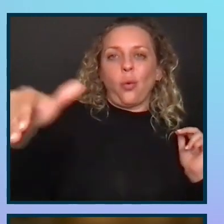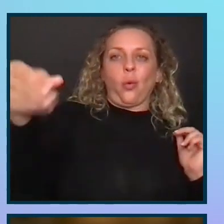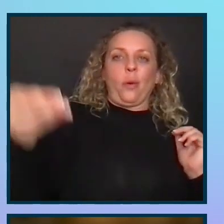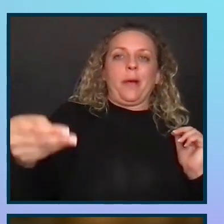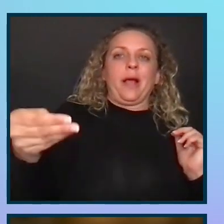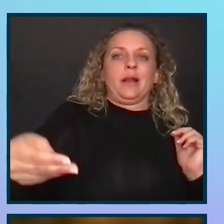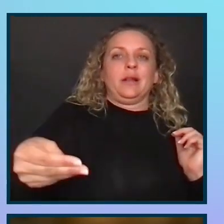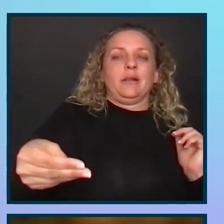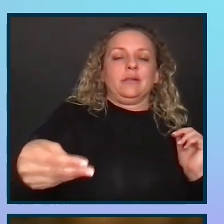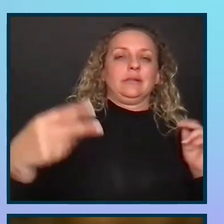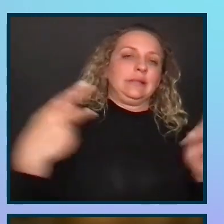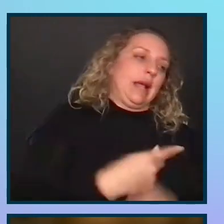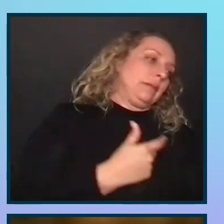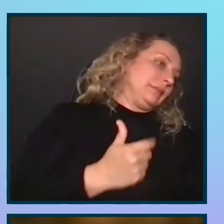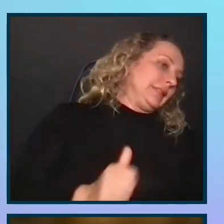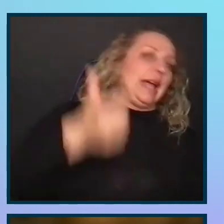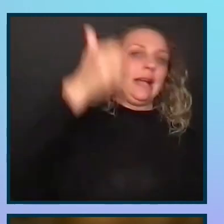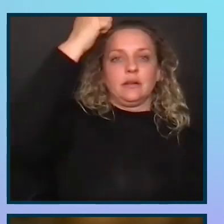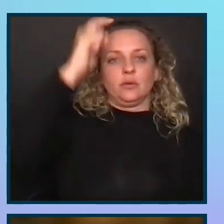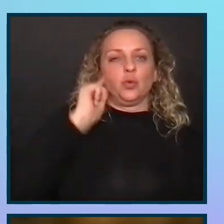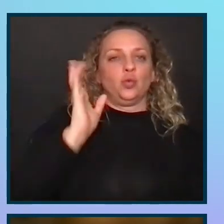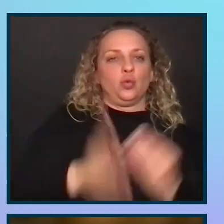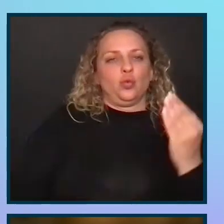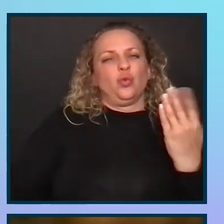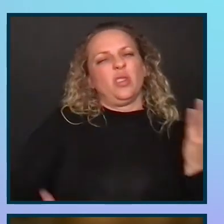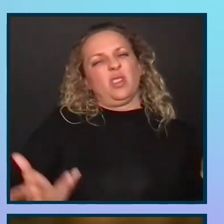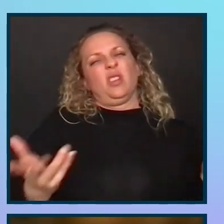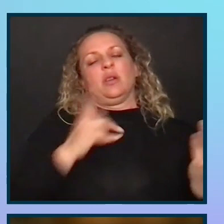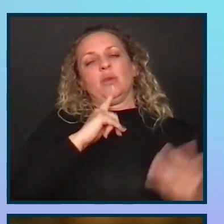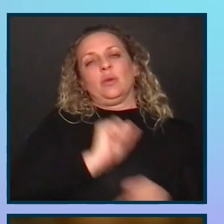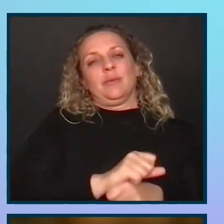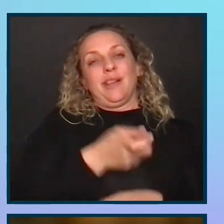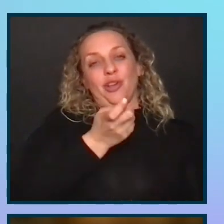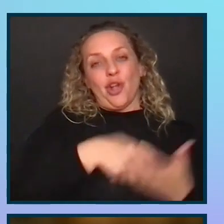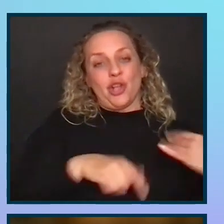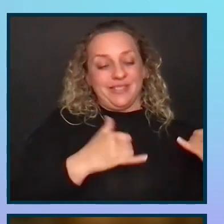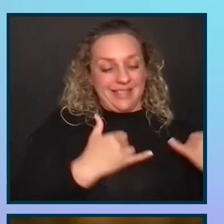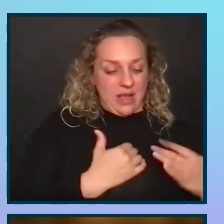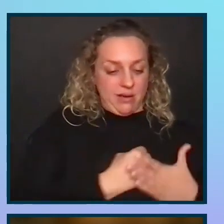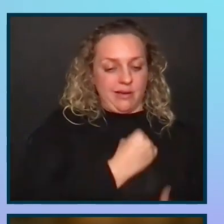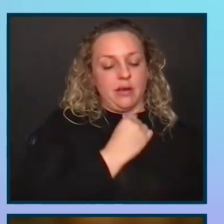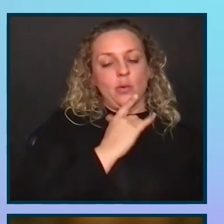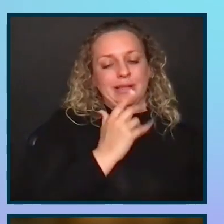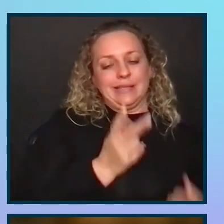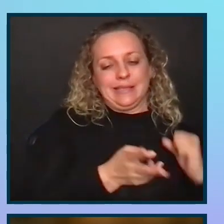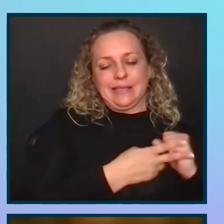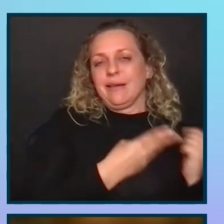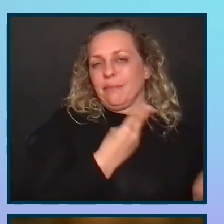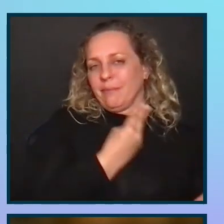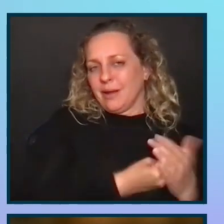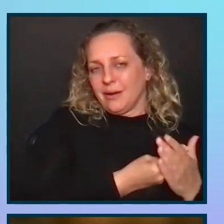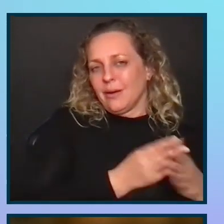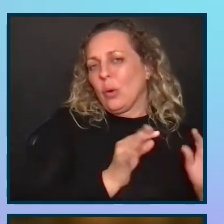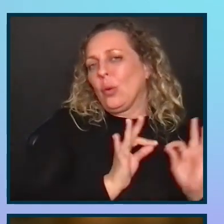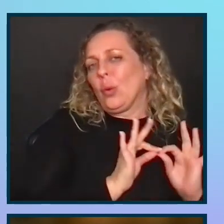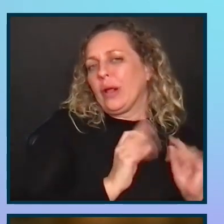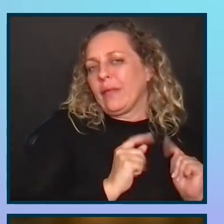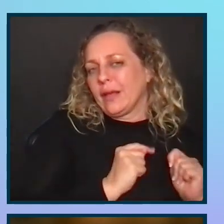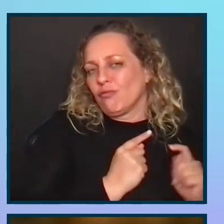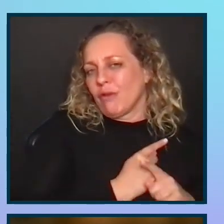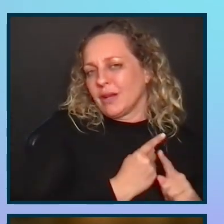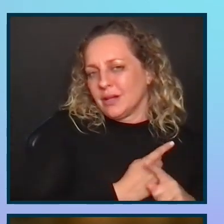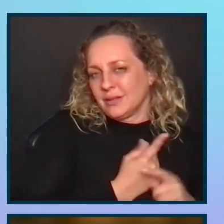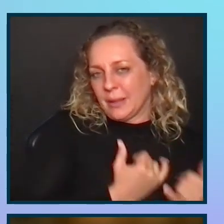may pay 10X to get it done. And so really and truly, the cost of doing it now makes it worth doing it